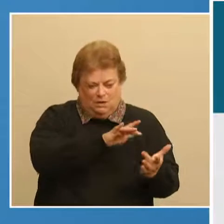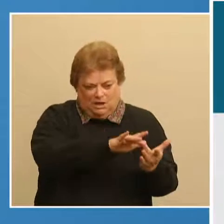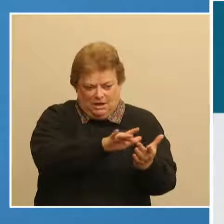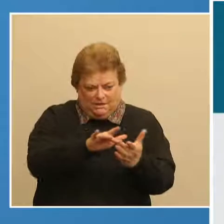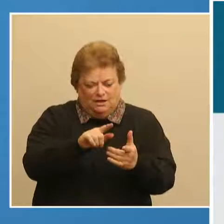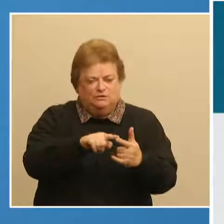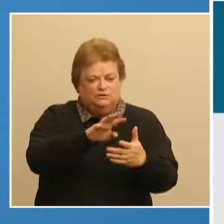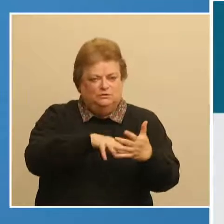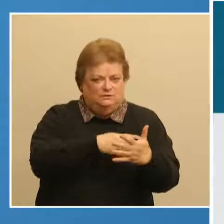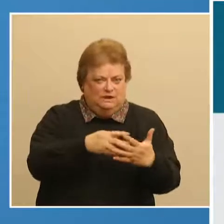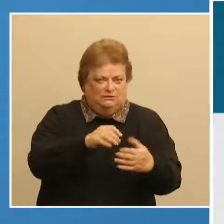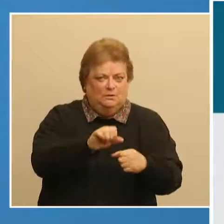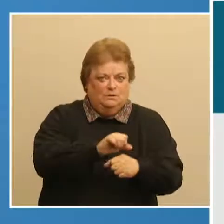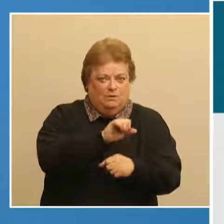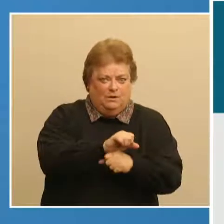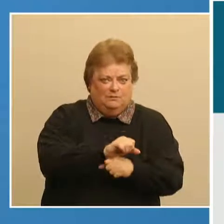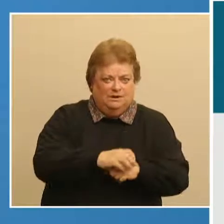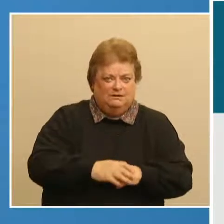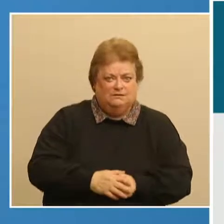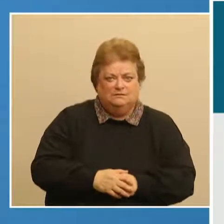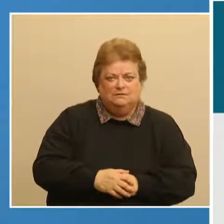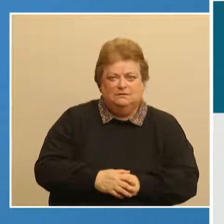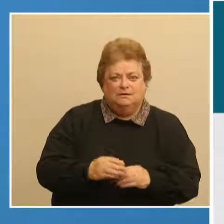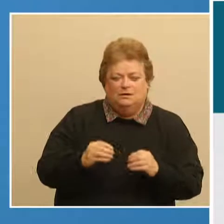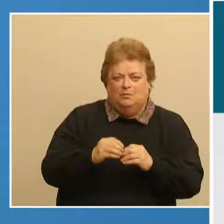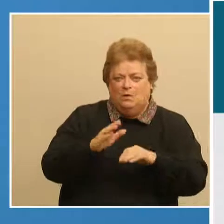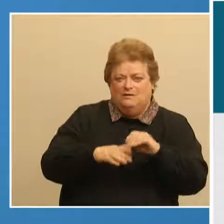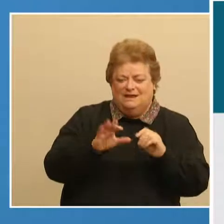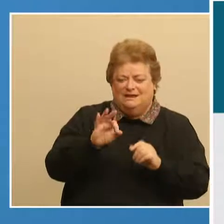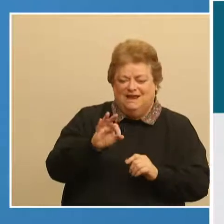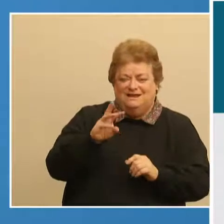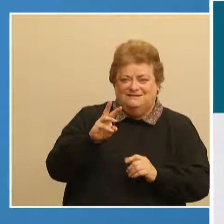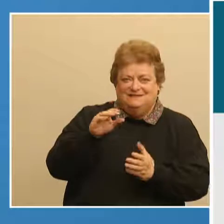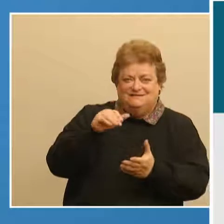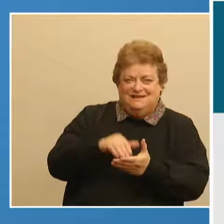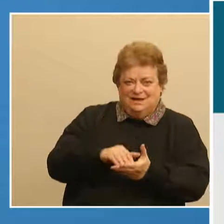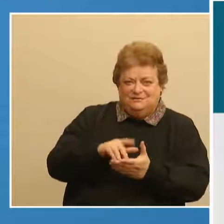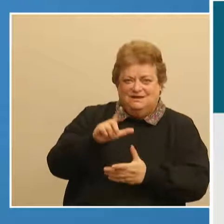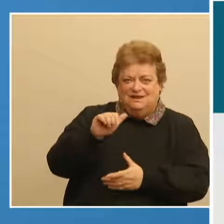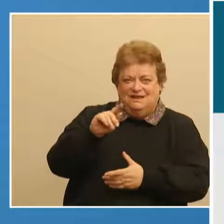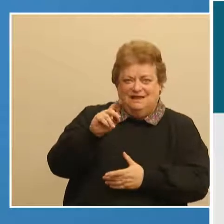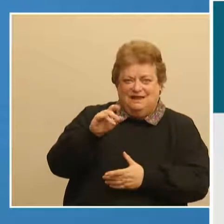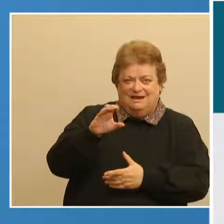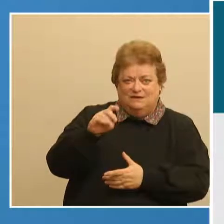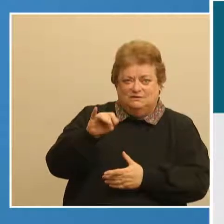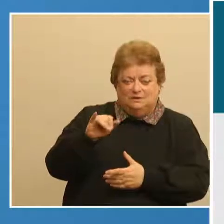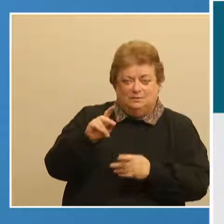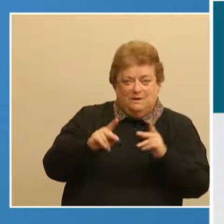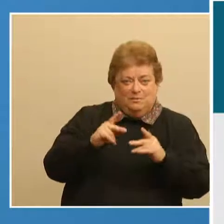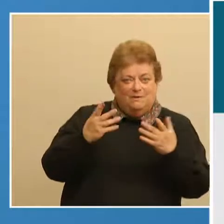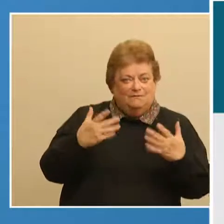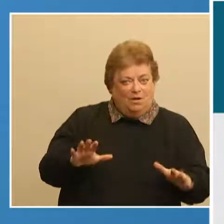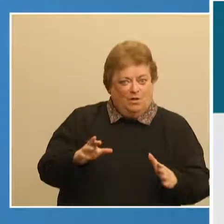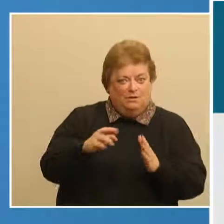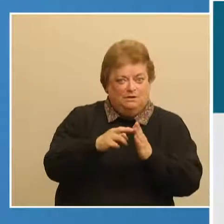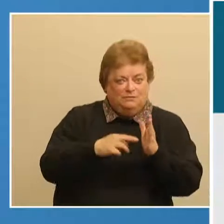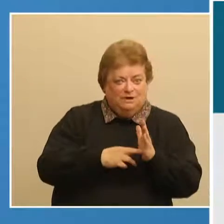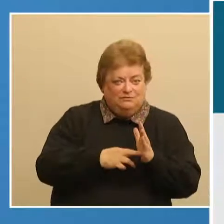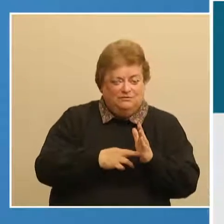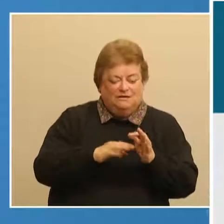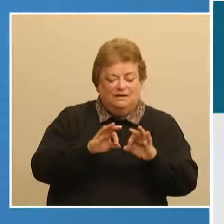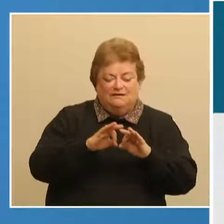appointment. More than 96,000 Lancaster County residents are now registered. Family members